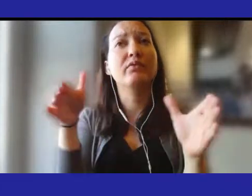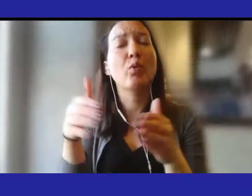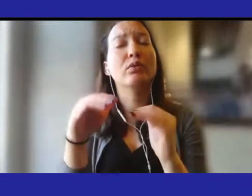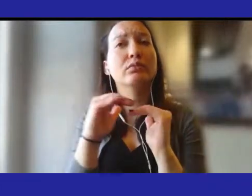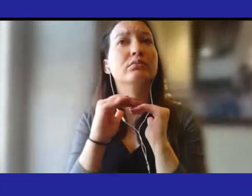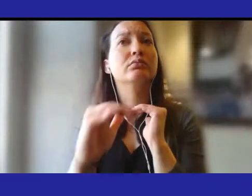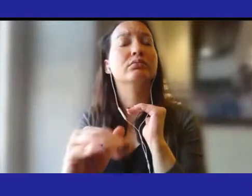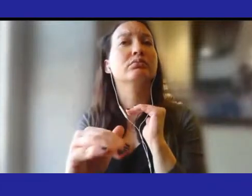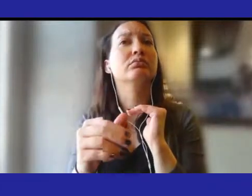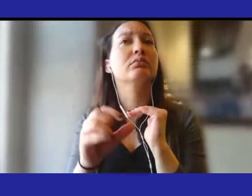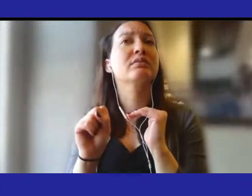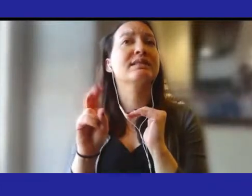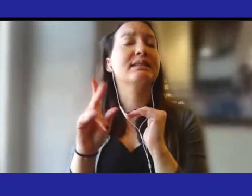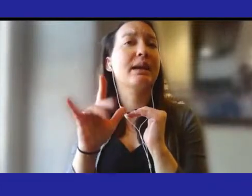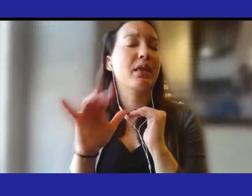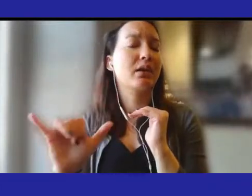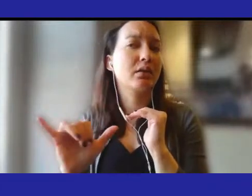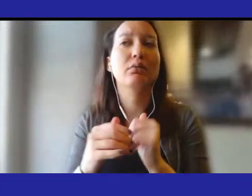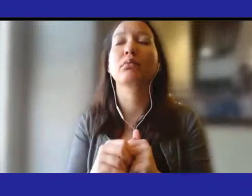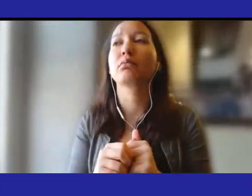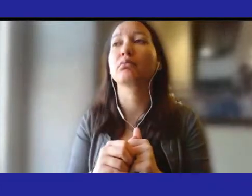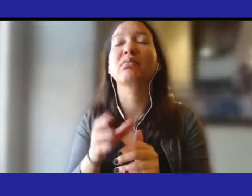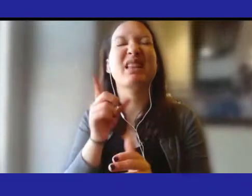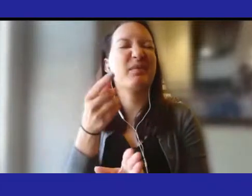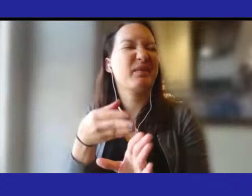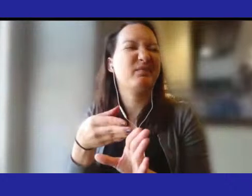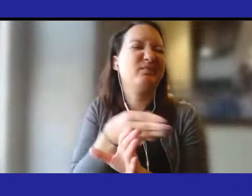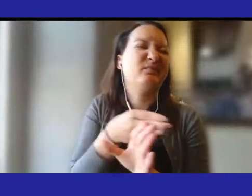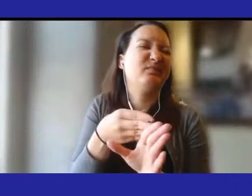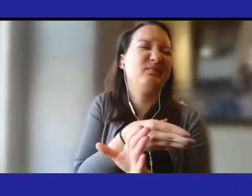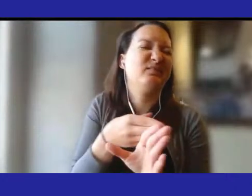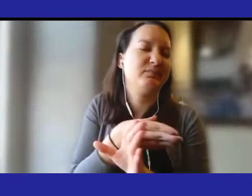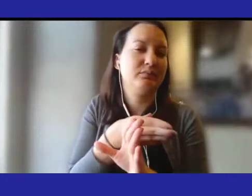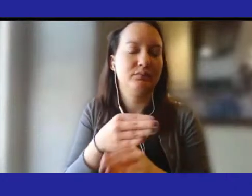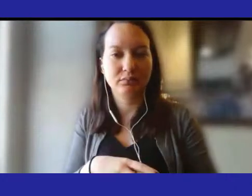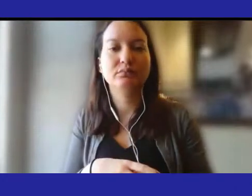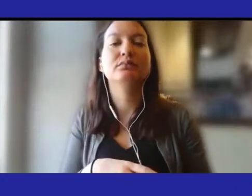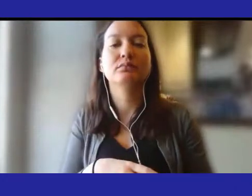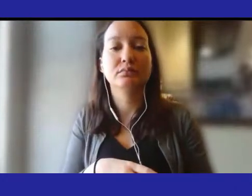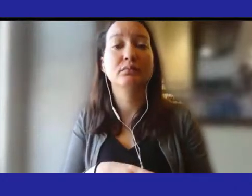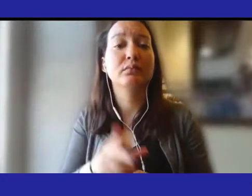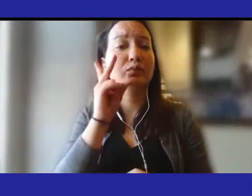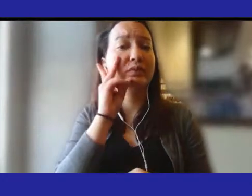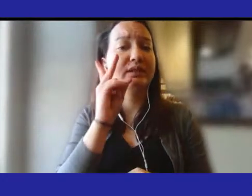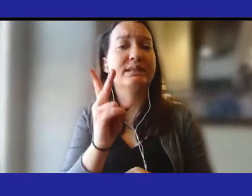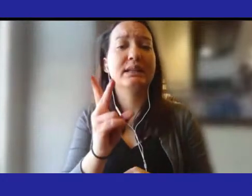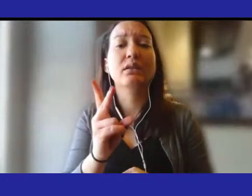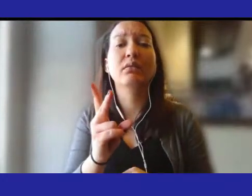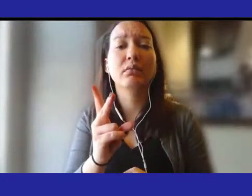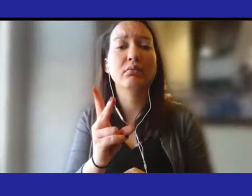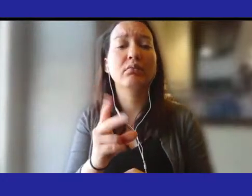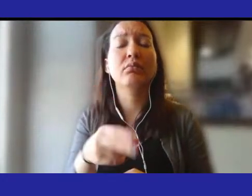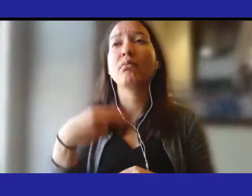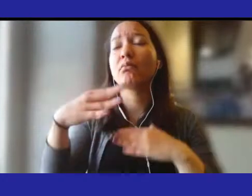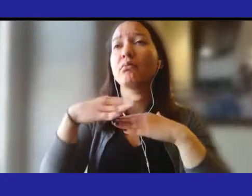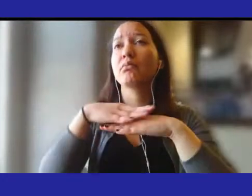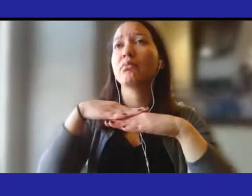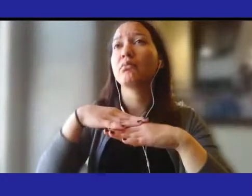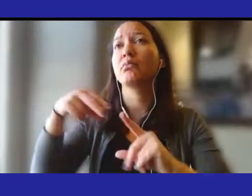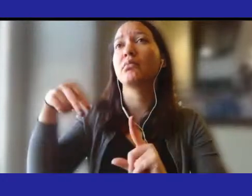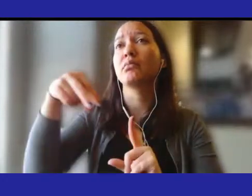sustainability. But just a little prelude as we get to that slide is you'll see enclosed here a high-level overview of